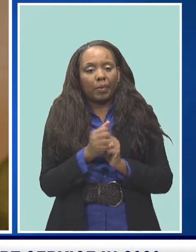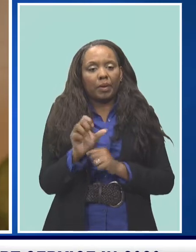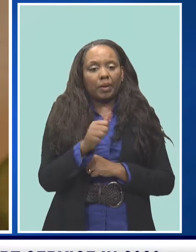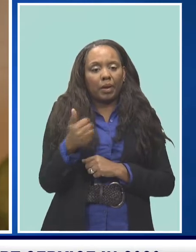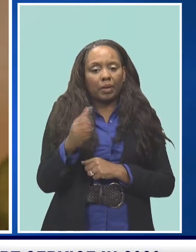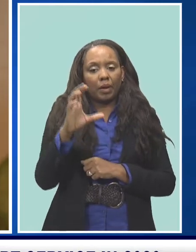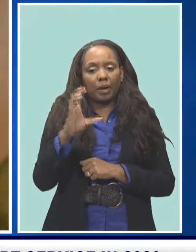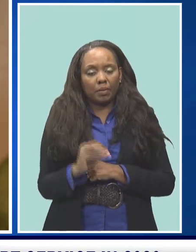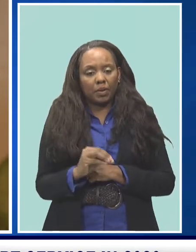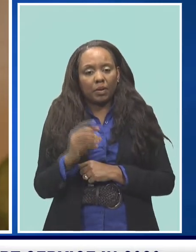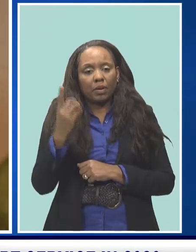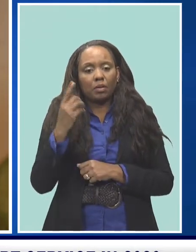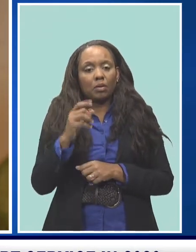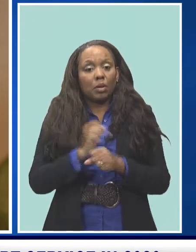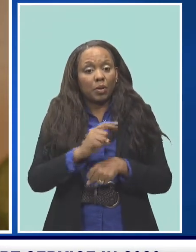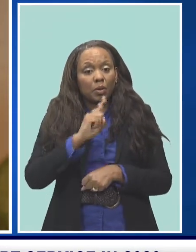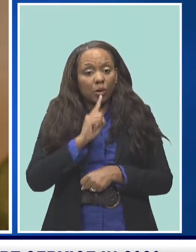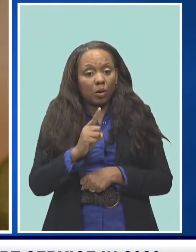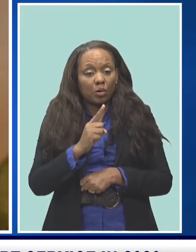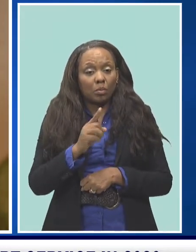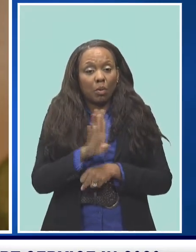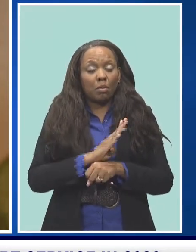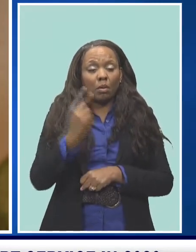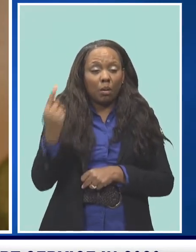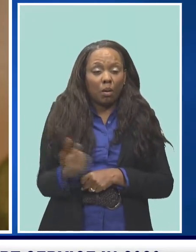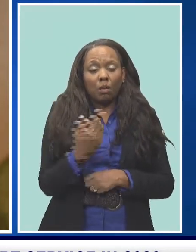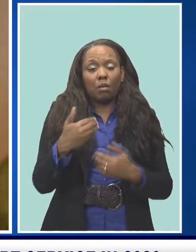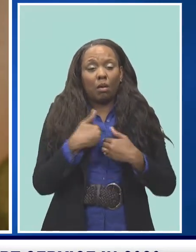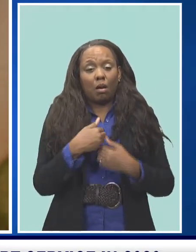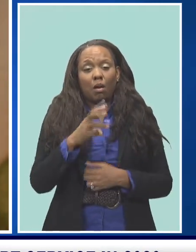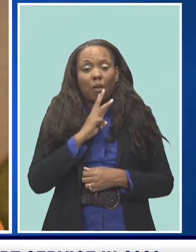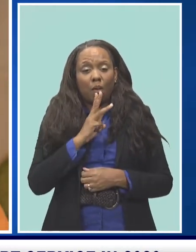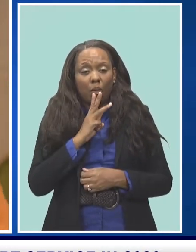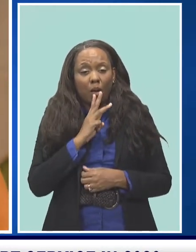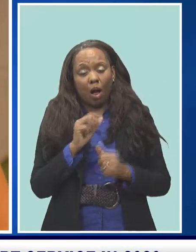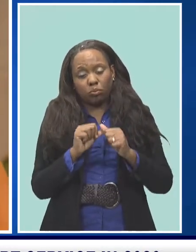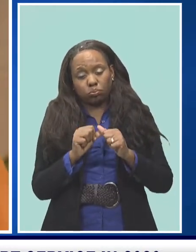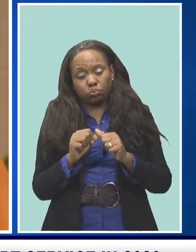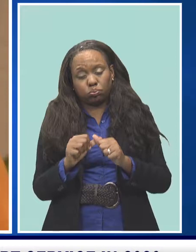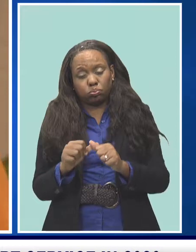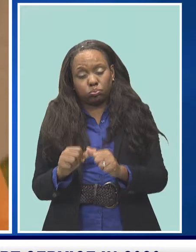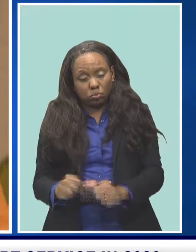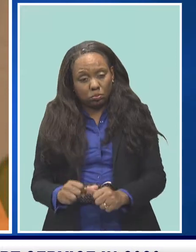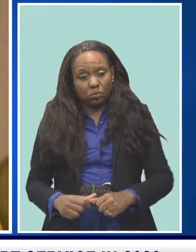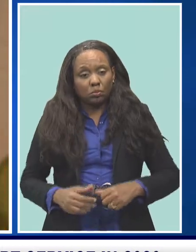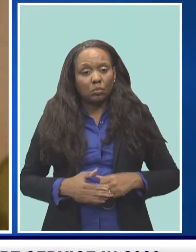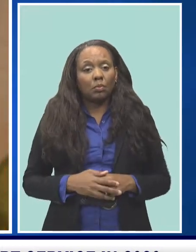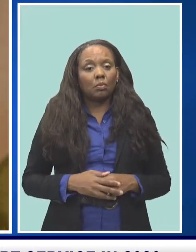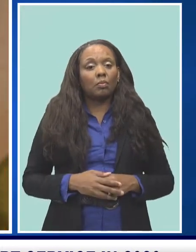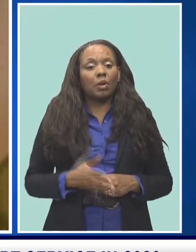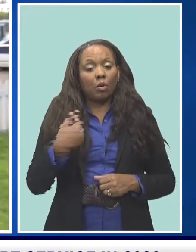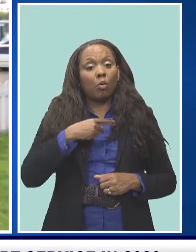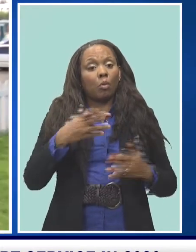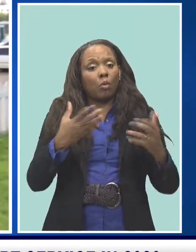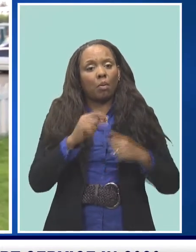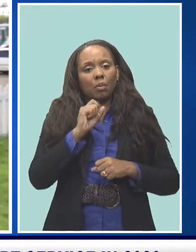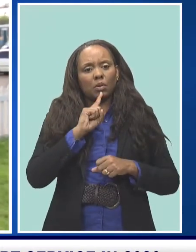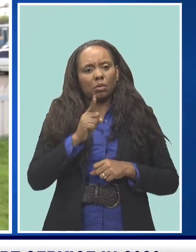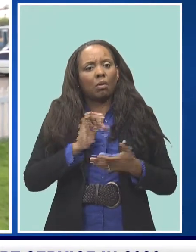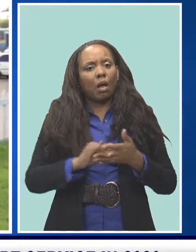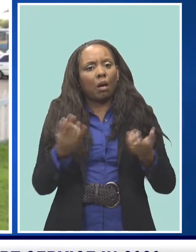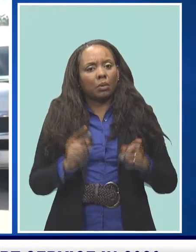to replenish, or to not replenish, to capitalize that water stabilization fund which is available to the country. As it